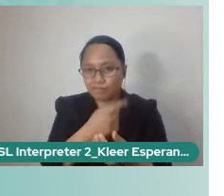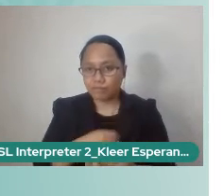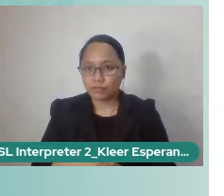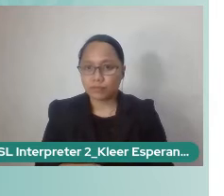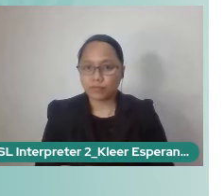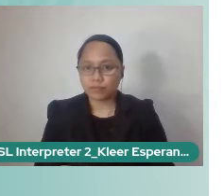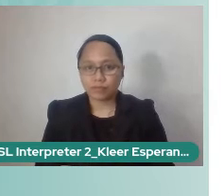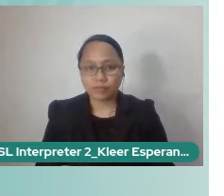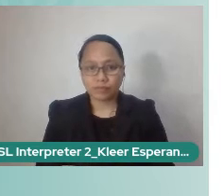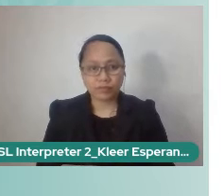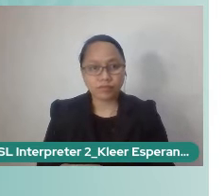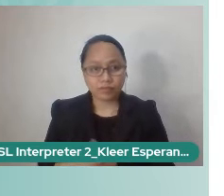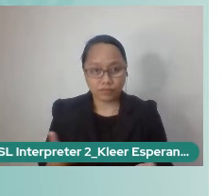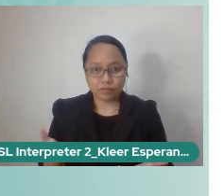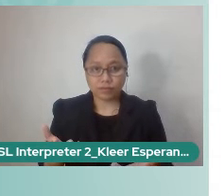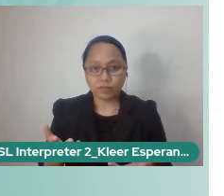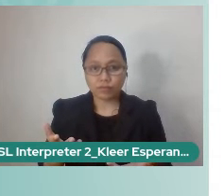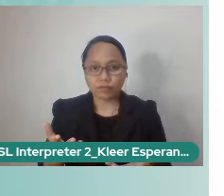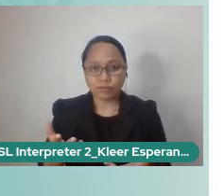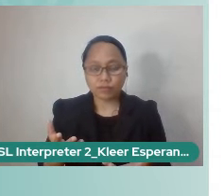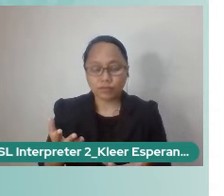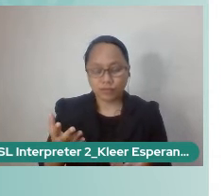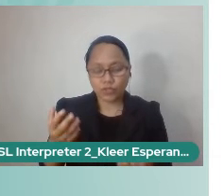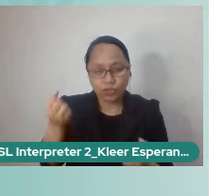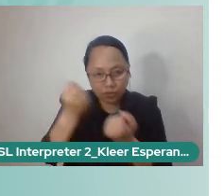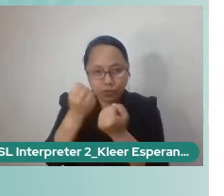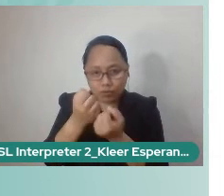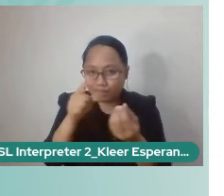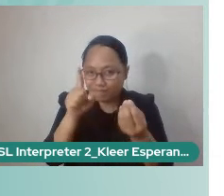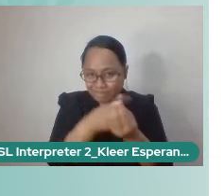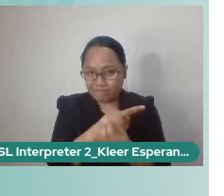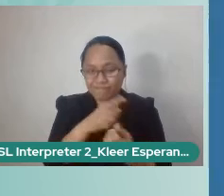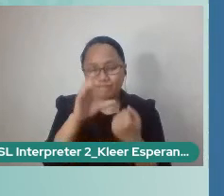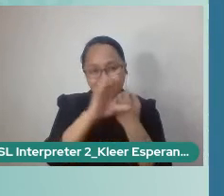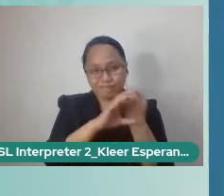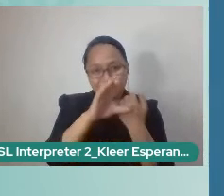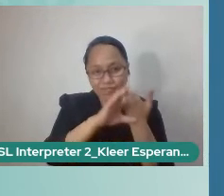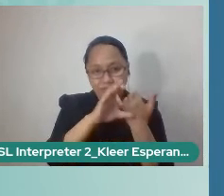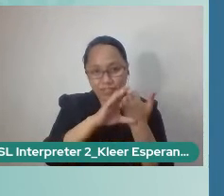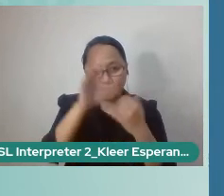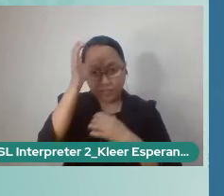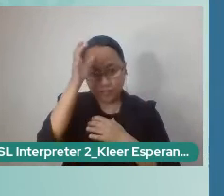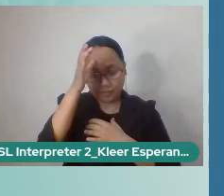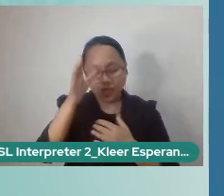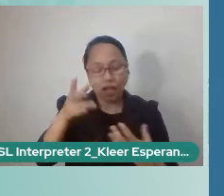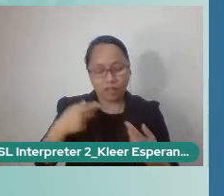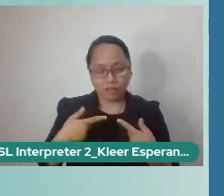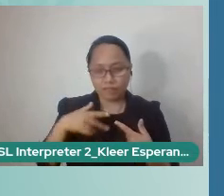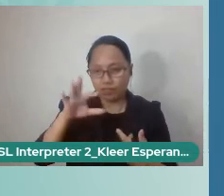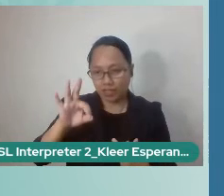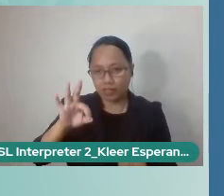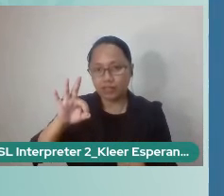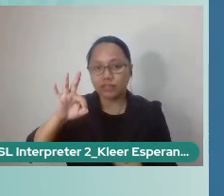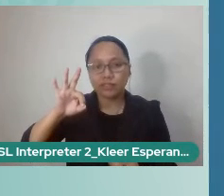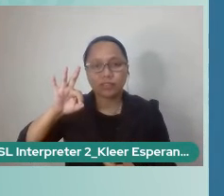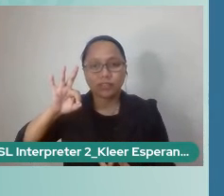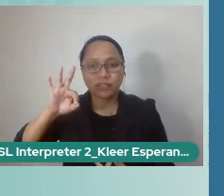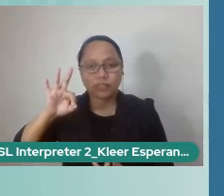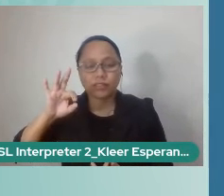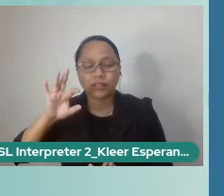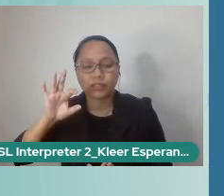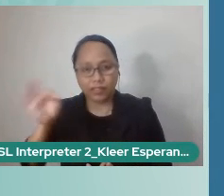country, for the achievement of the proposed target in 90% Jipaigo is a